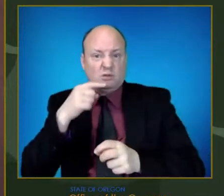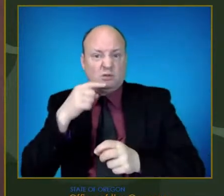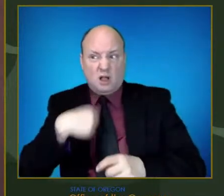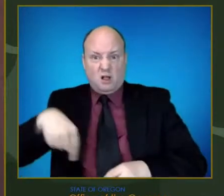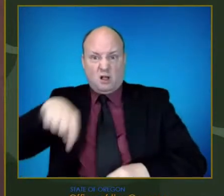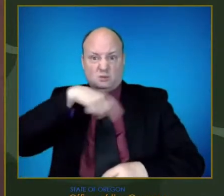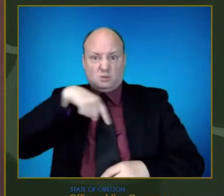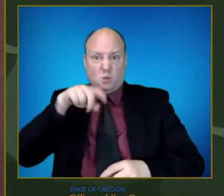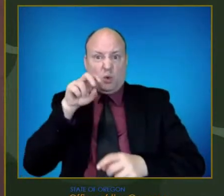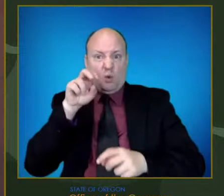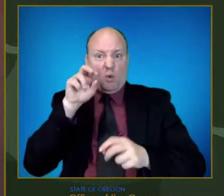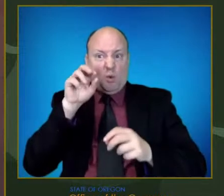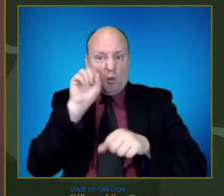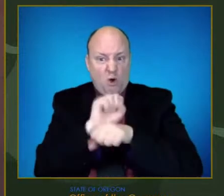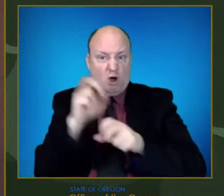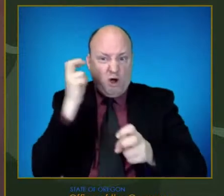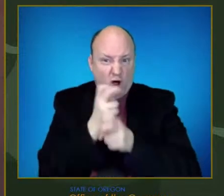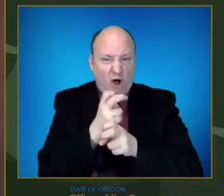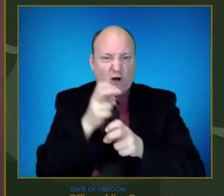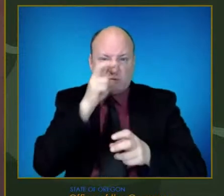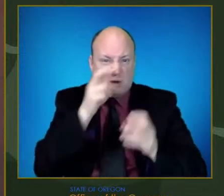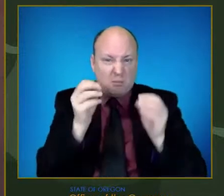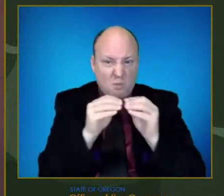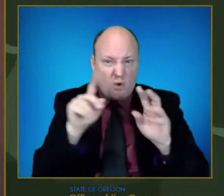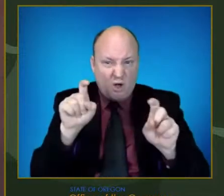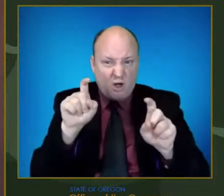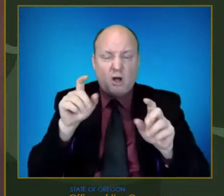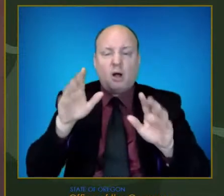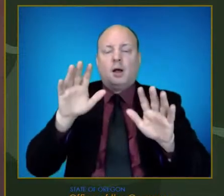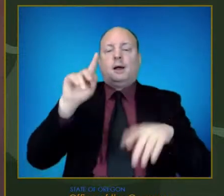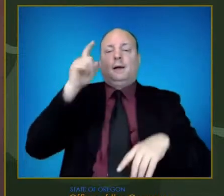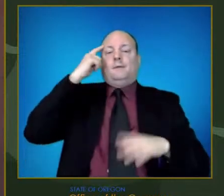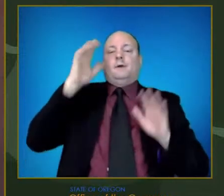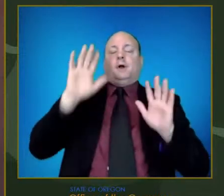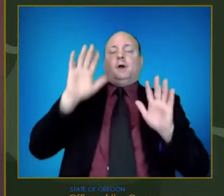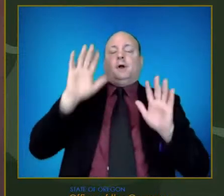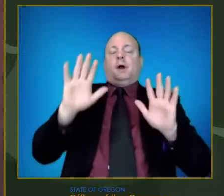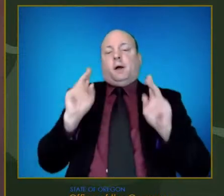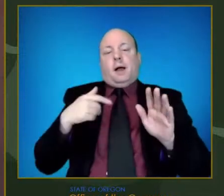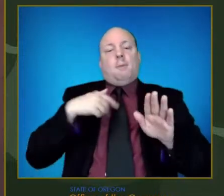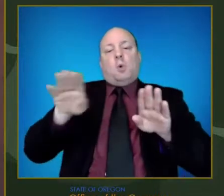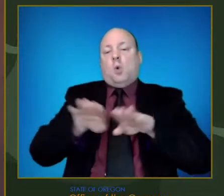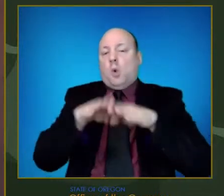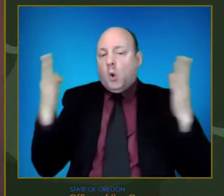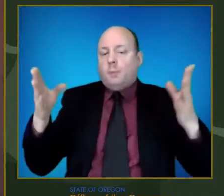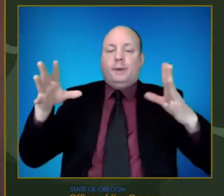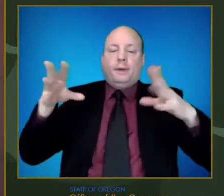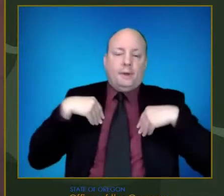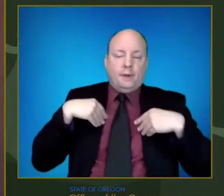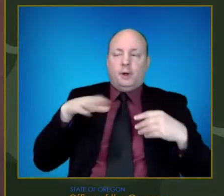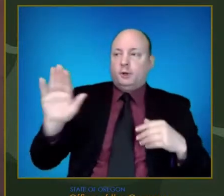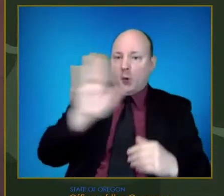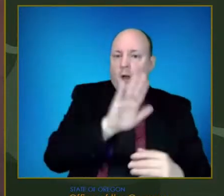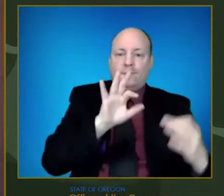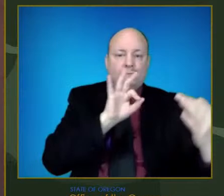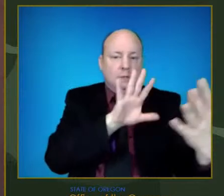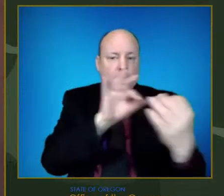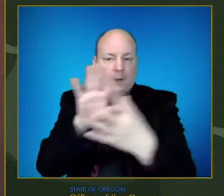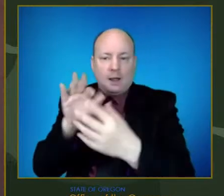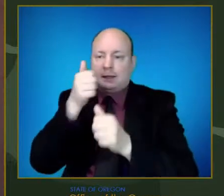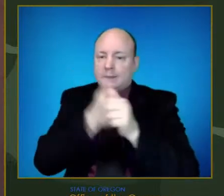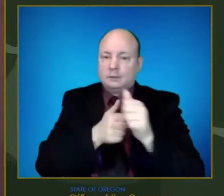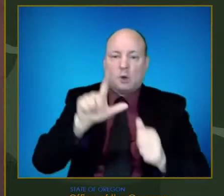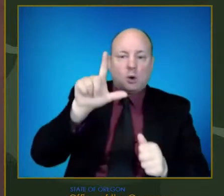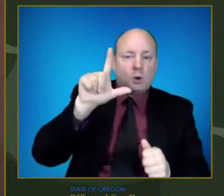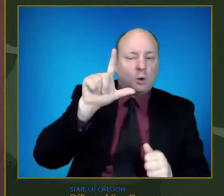Look, as I said, I'm always open to feedback from our partners at the local level, and continue to